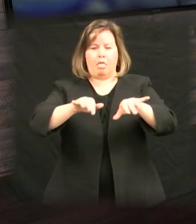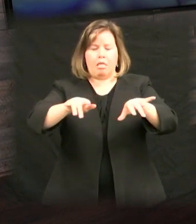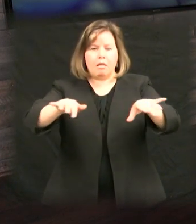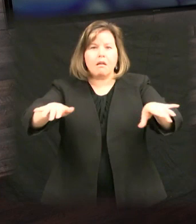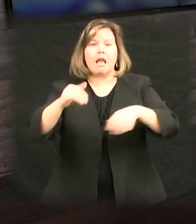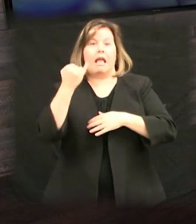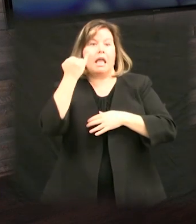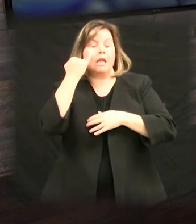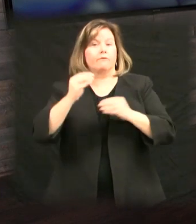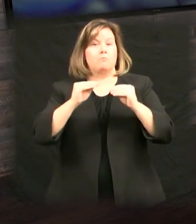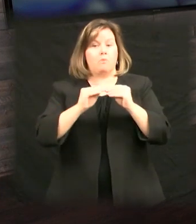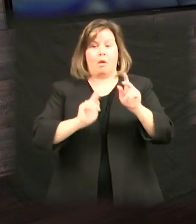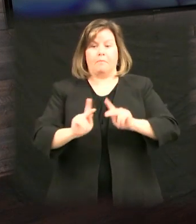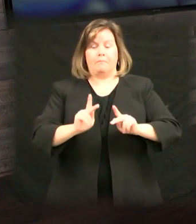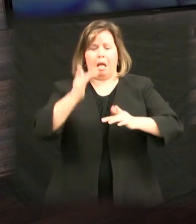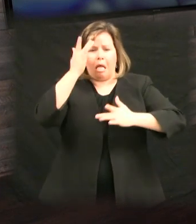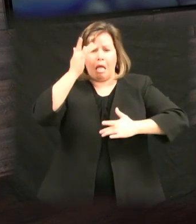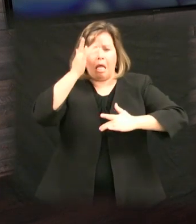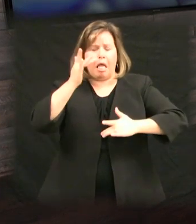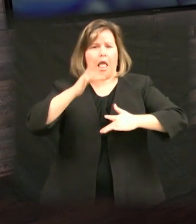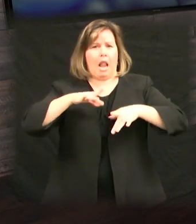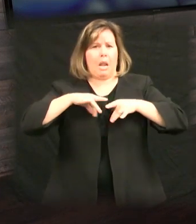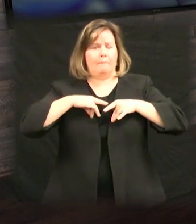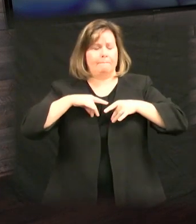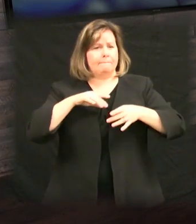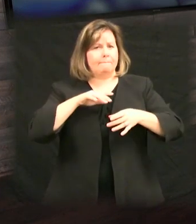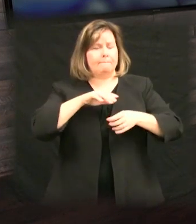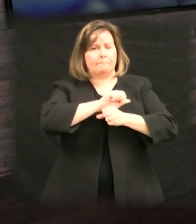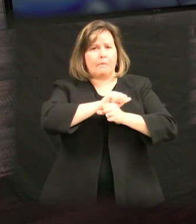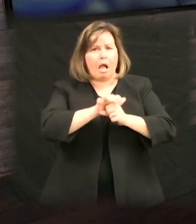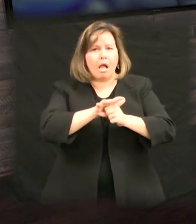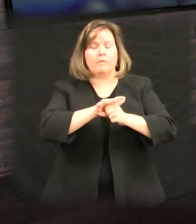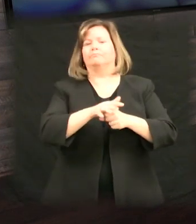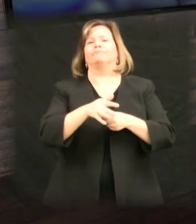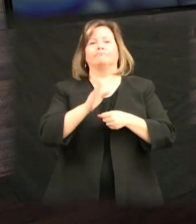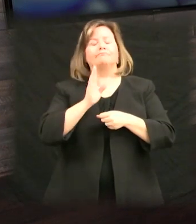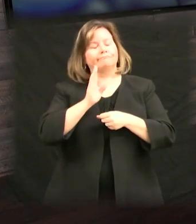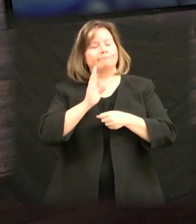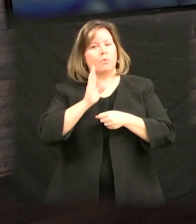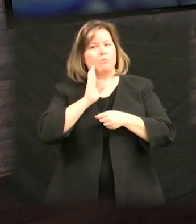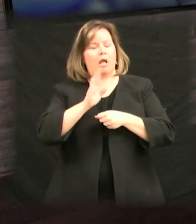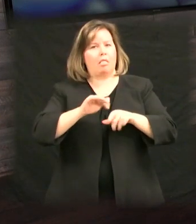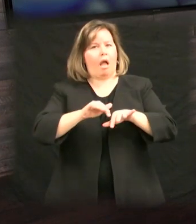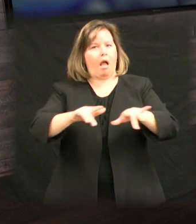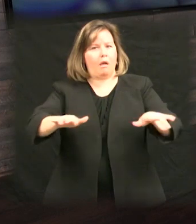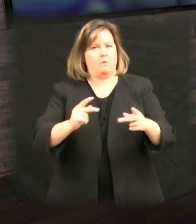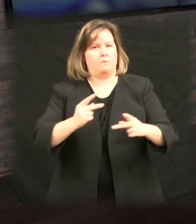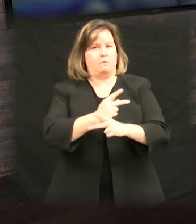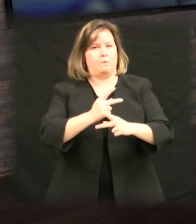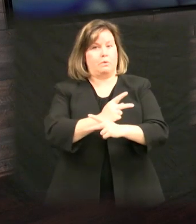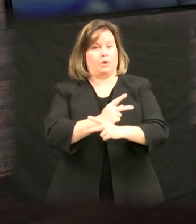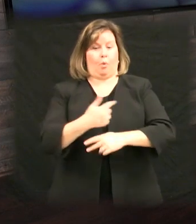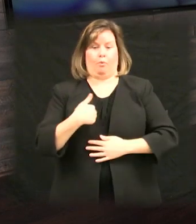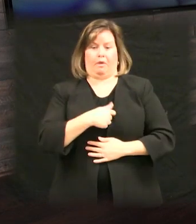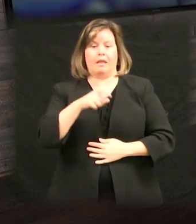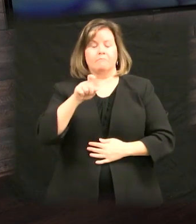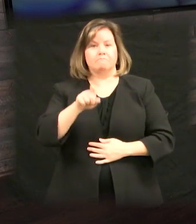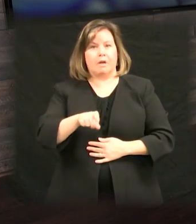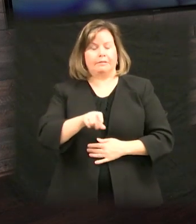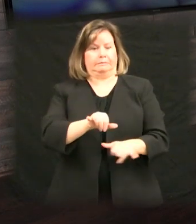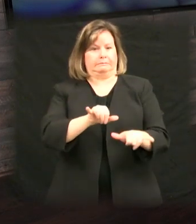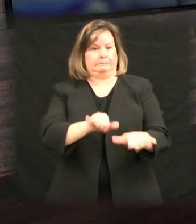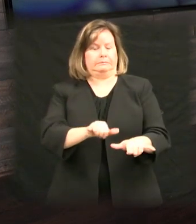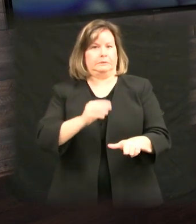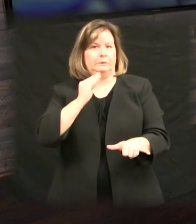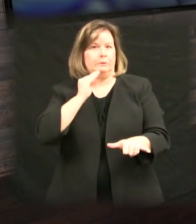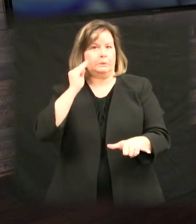likely to happen as a result of this pandemic. We've been looking at some models, and those models show that if nothing